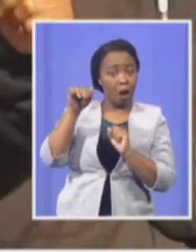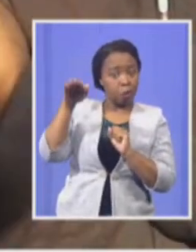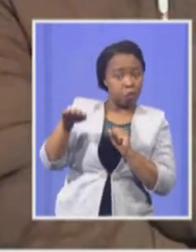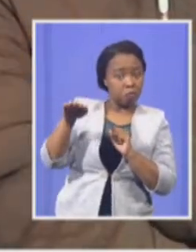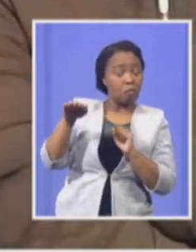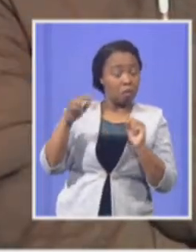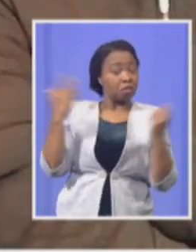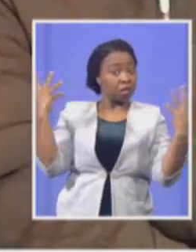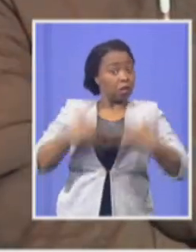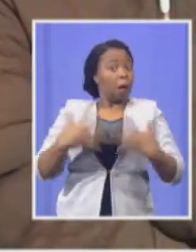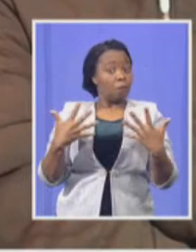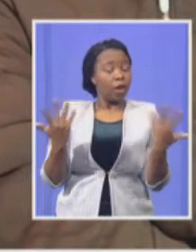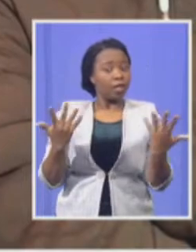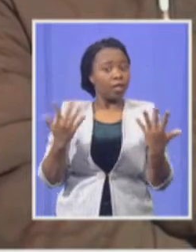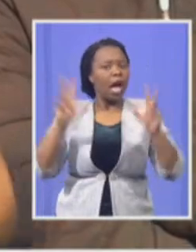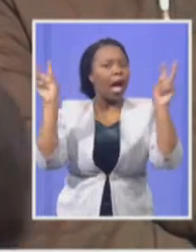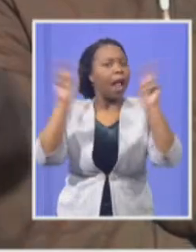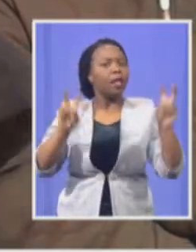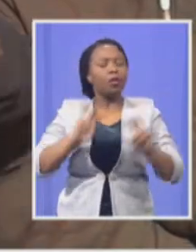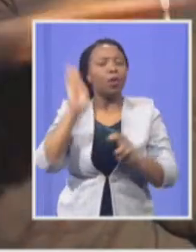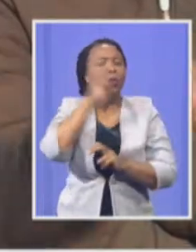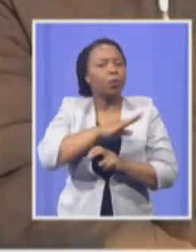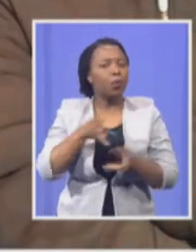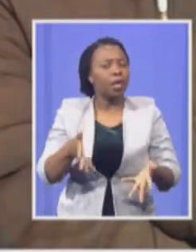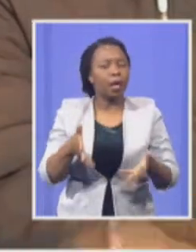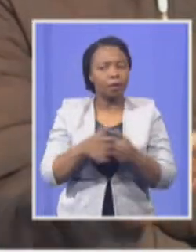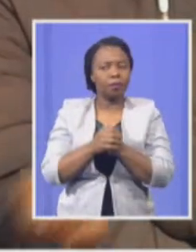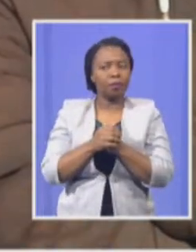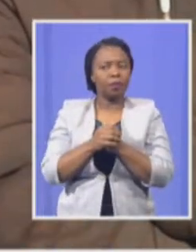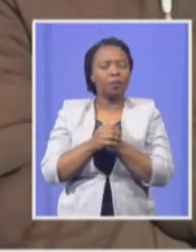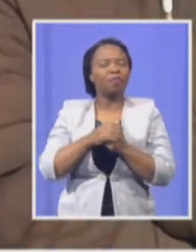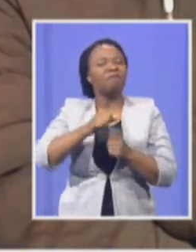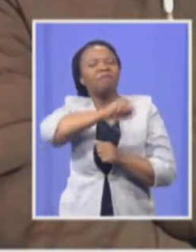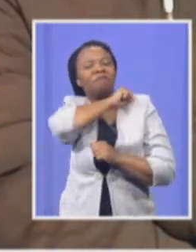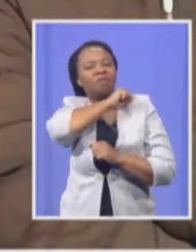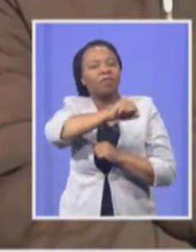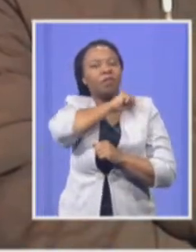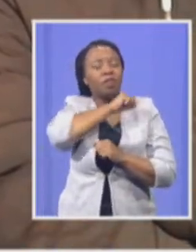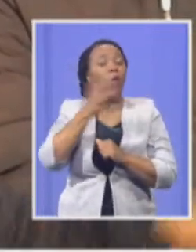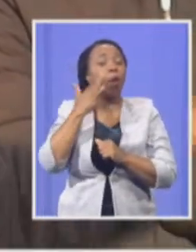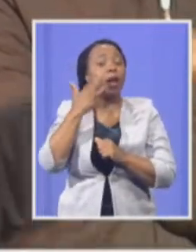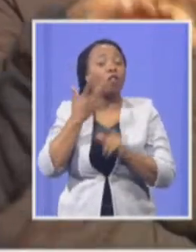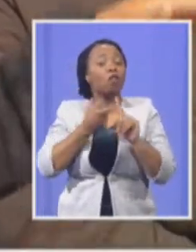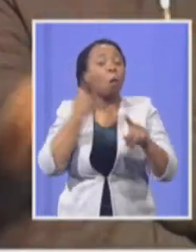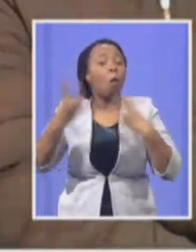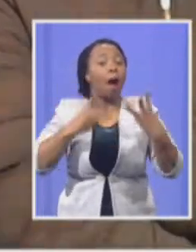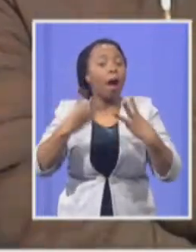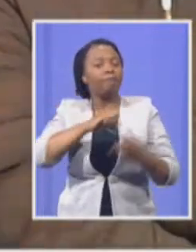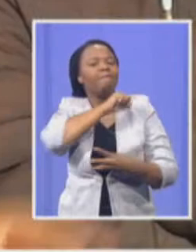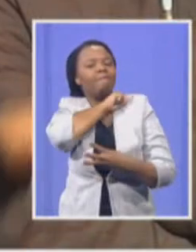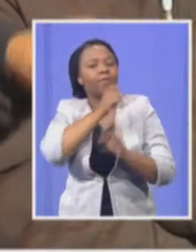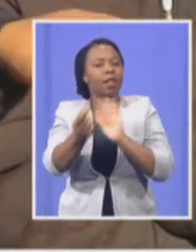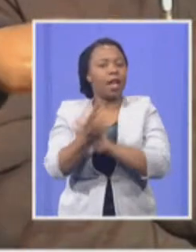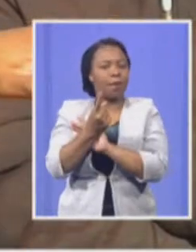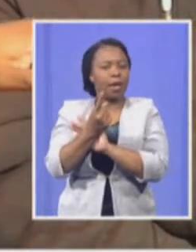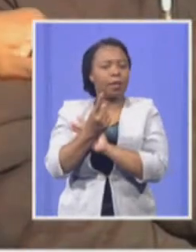We don't have electricity. Sibanjwa inkunzi masiphume emsebenzini. Our young